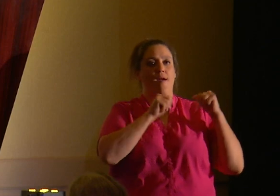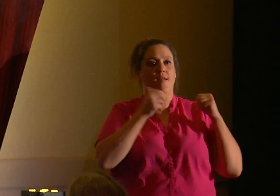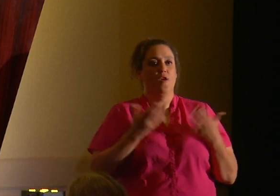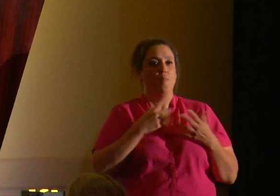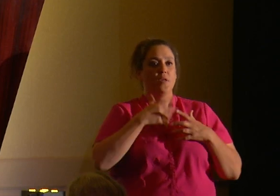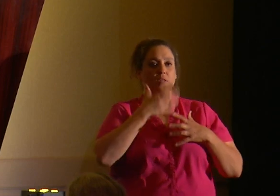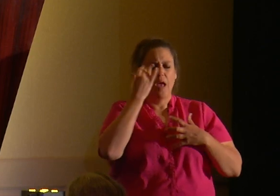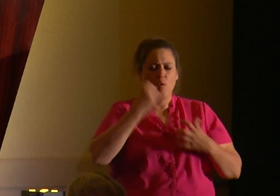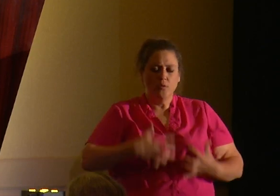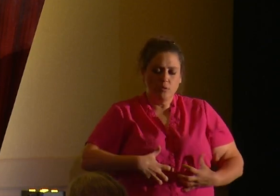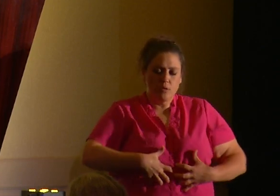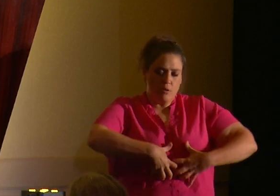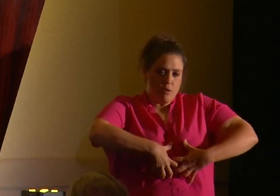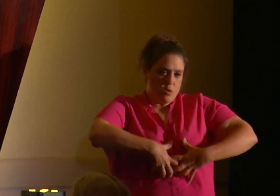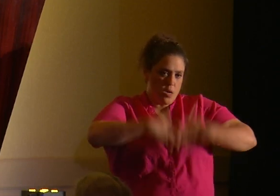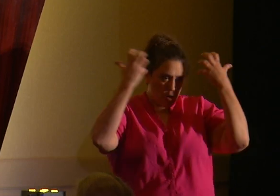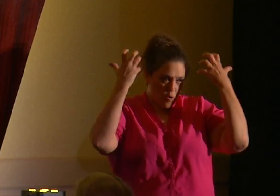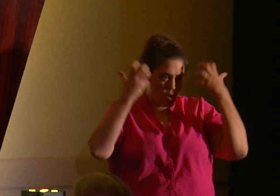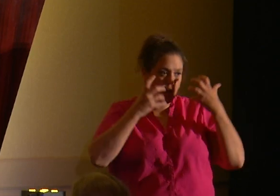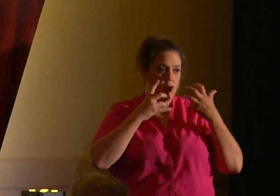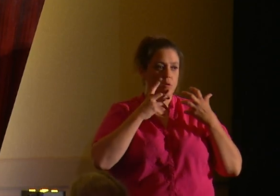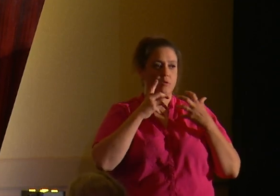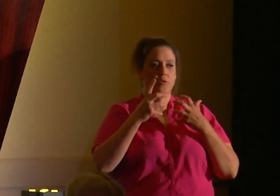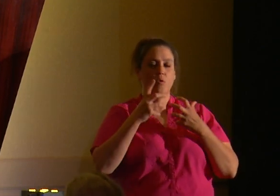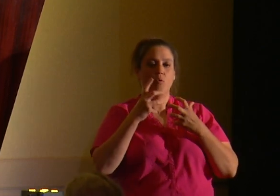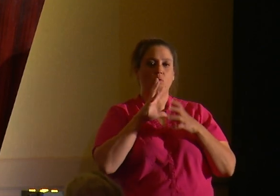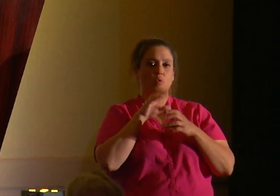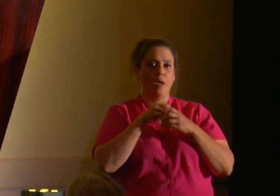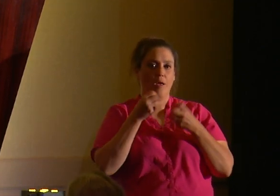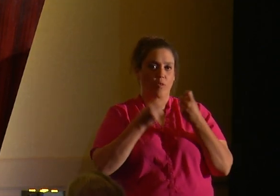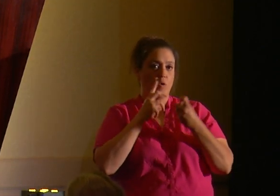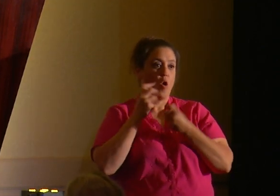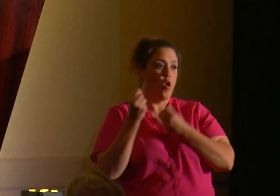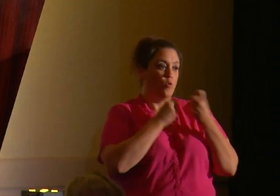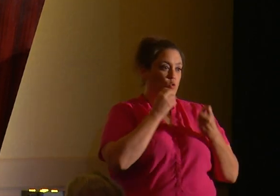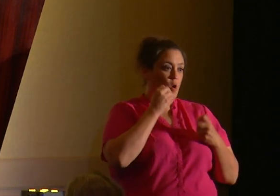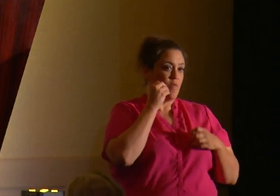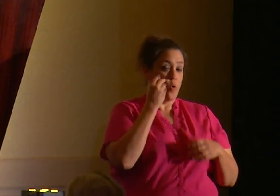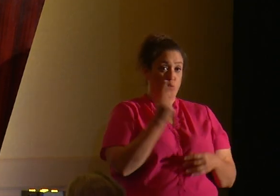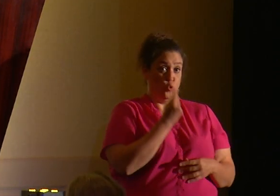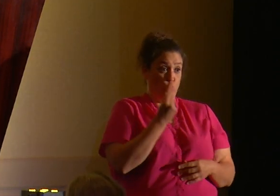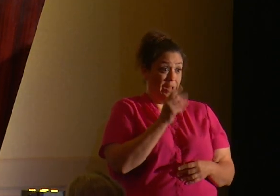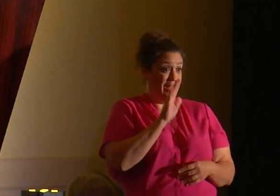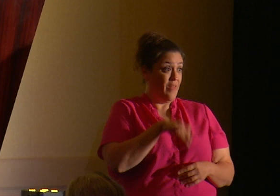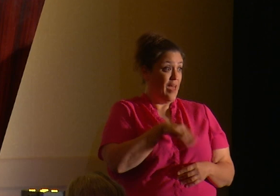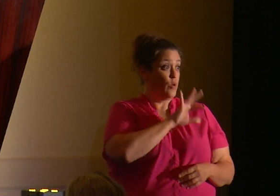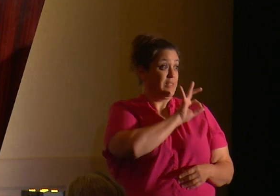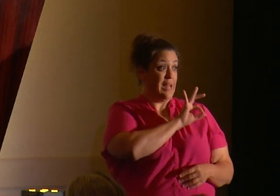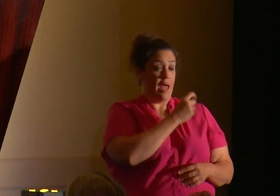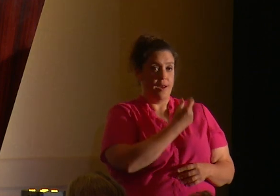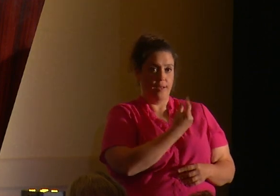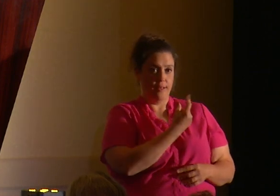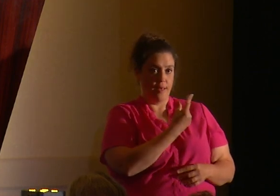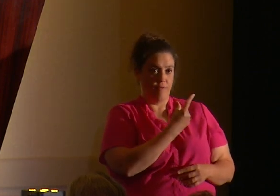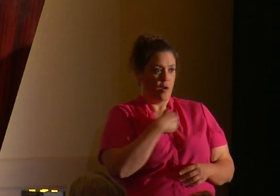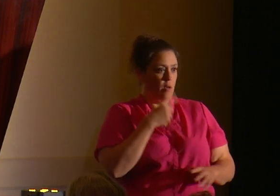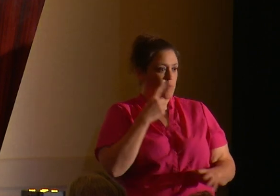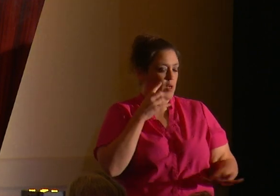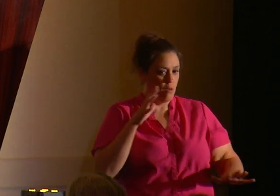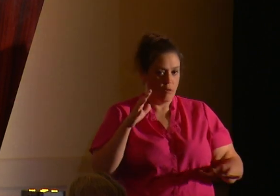super angry. So we got in the car and we got home Tuesday, and that was 9/11. So now I'm thinking, this is